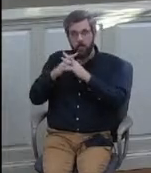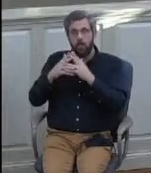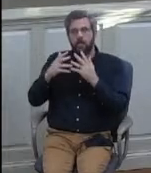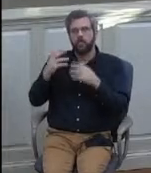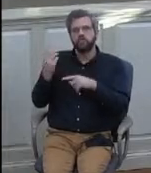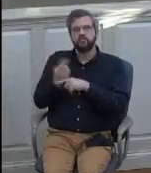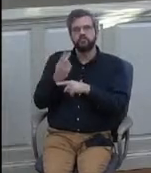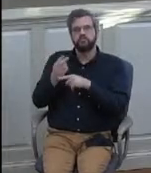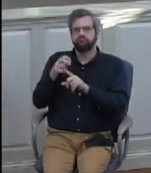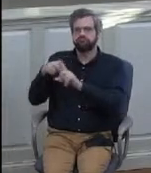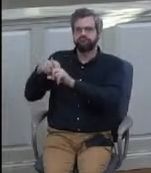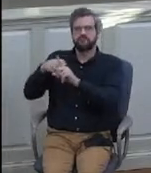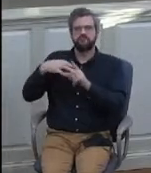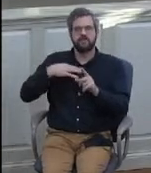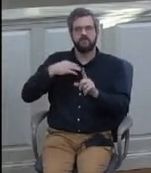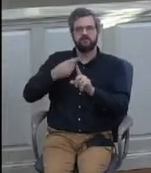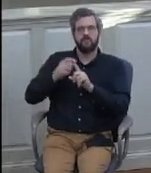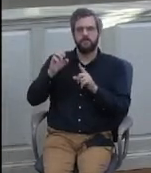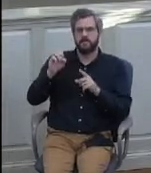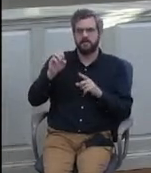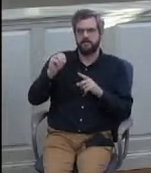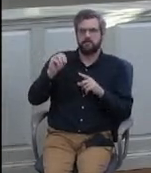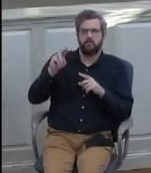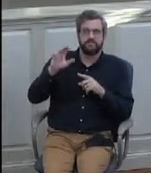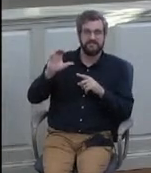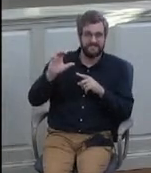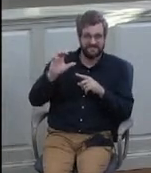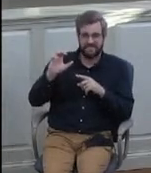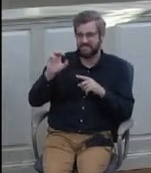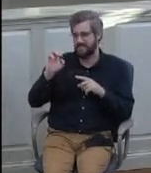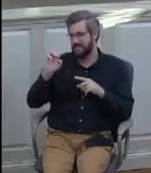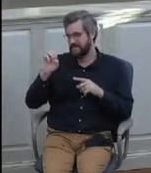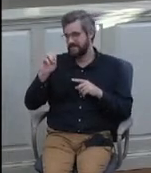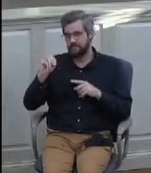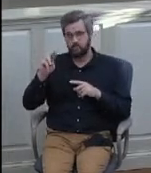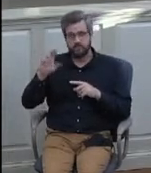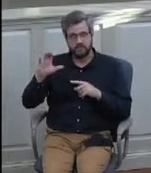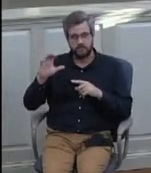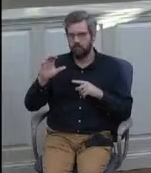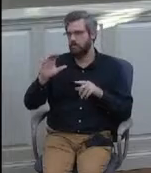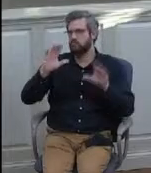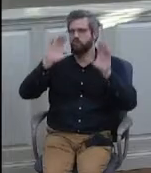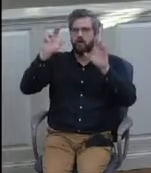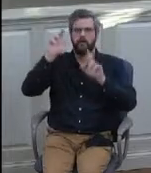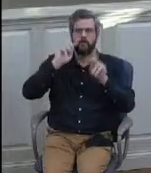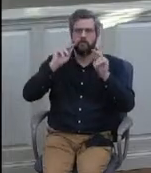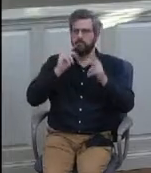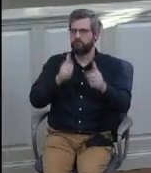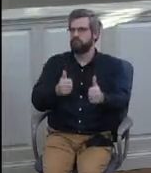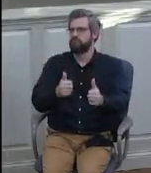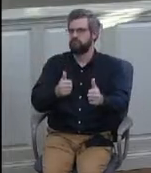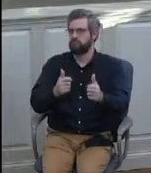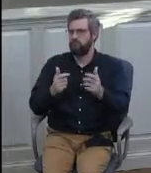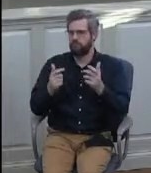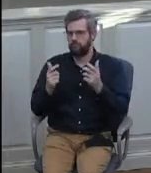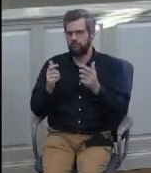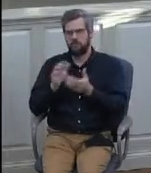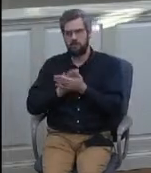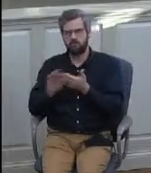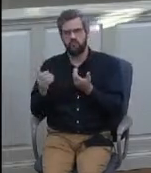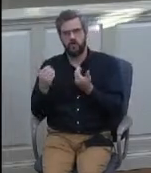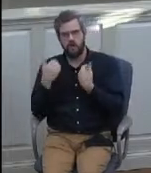MRC volunteers, and volunteers are great. Our MRC group is great. No problem with them. But it's good to